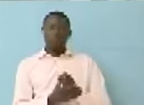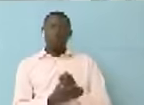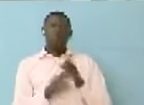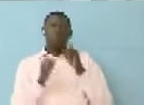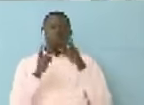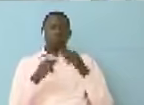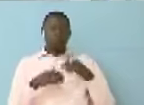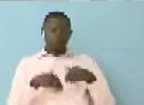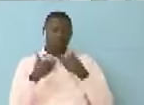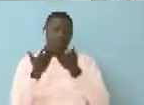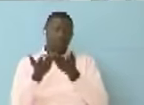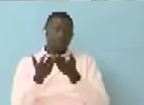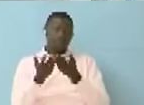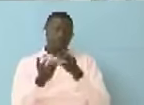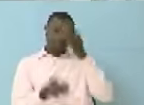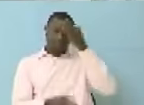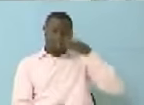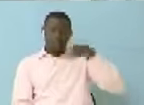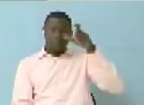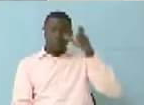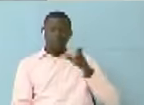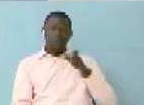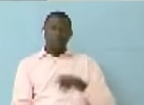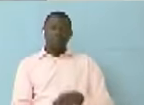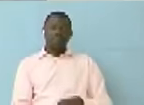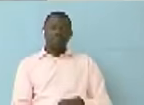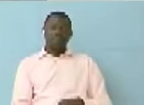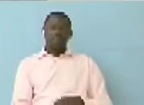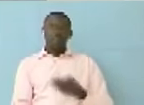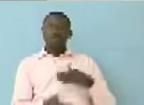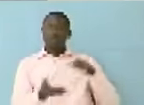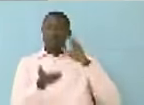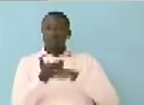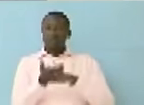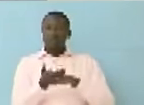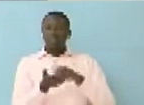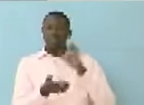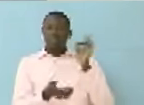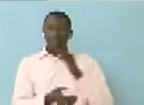Very well. On this particular issue, did the witness